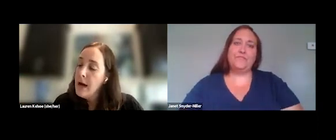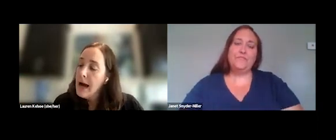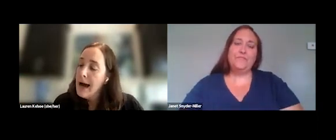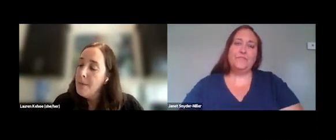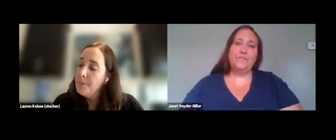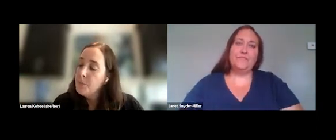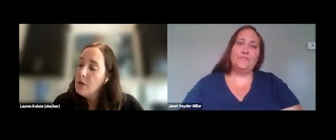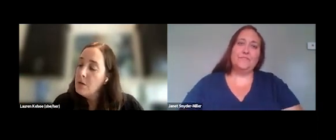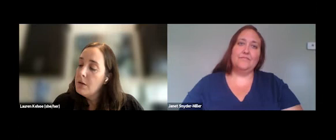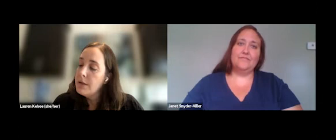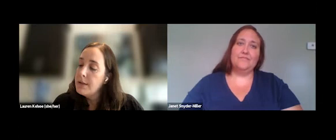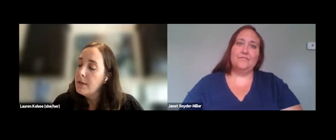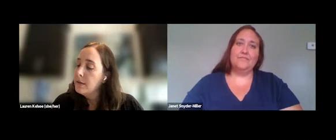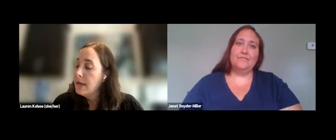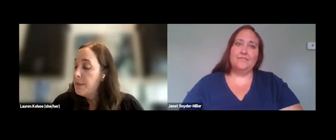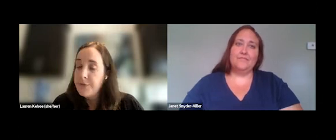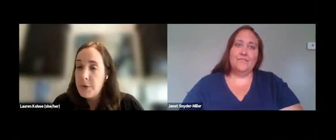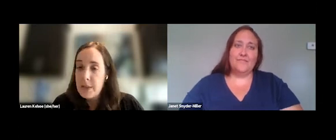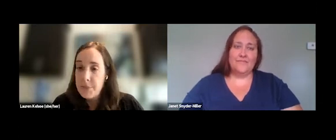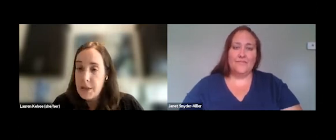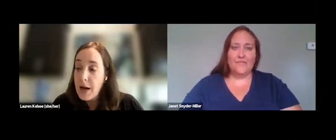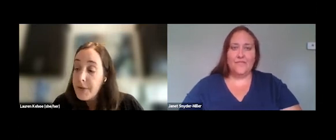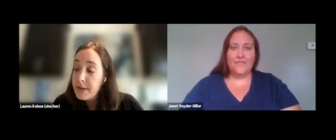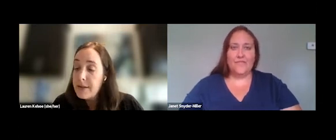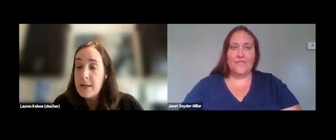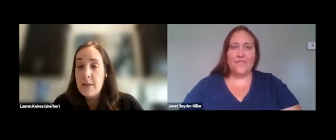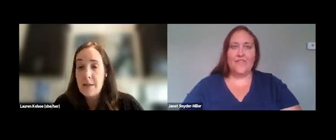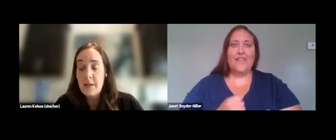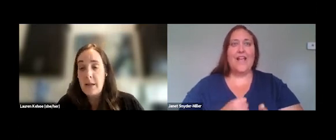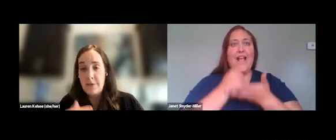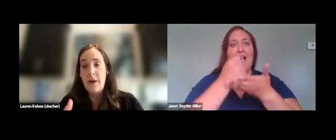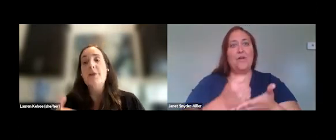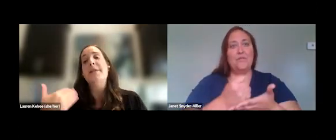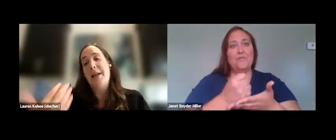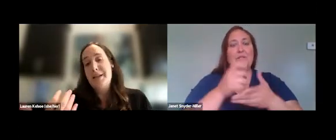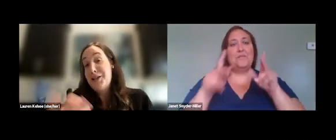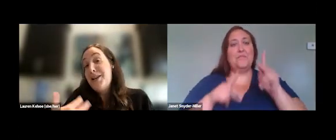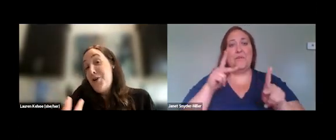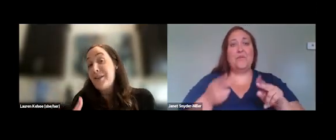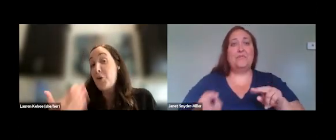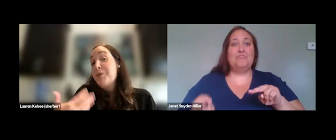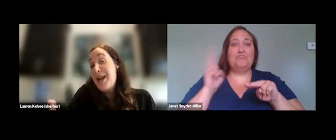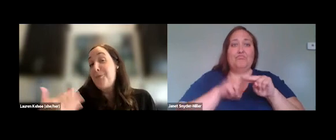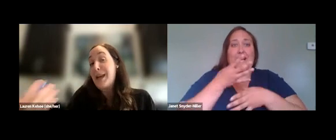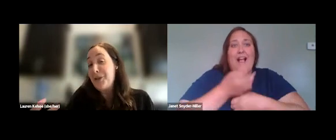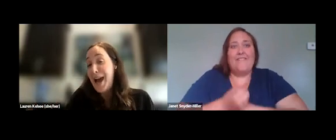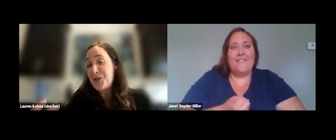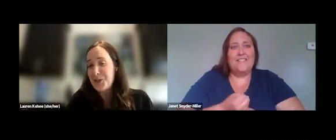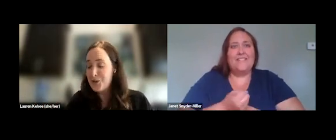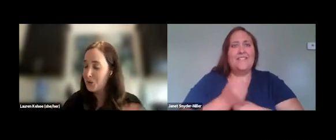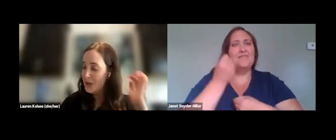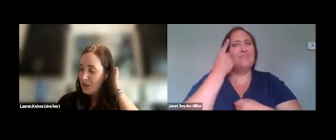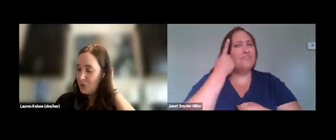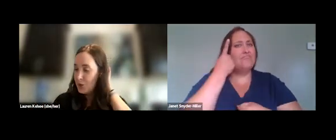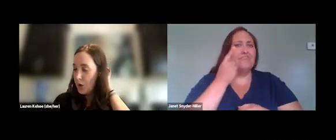milestones. This enabled folks to build confidence and to kind of understand and know that they would be able to